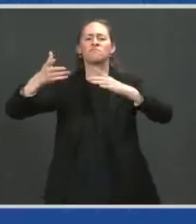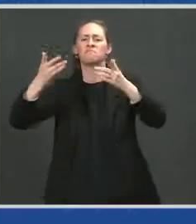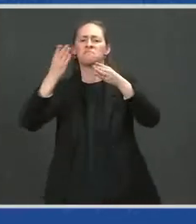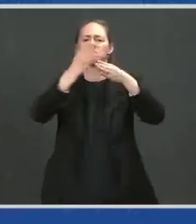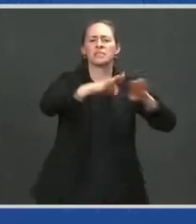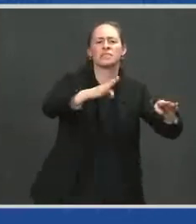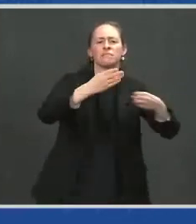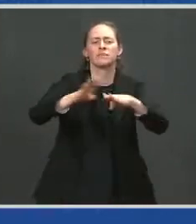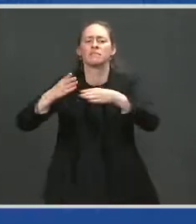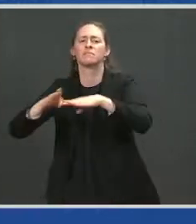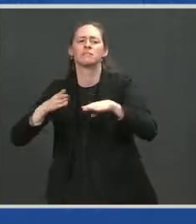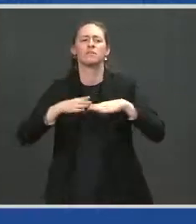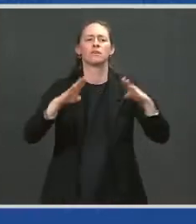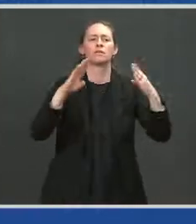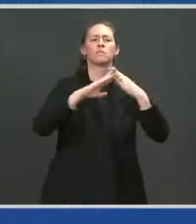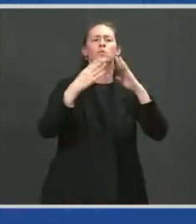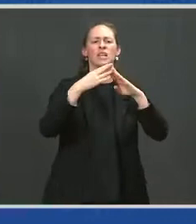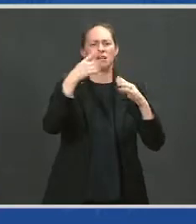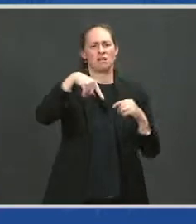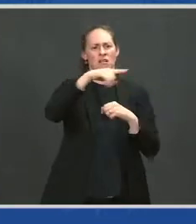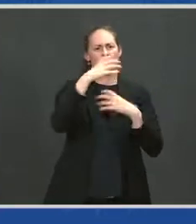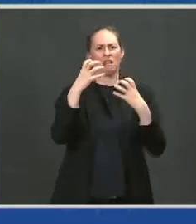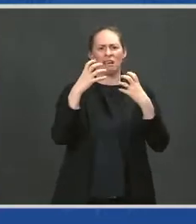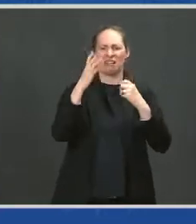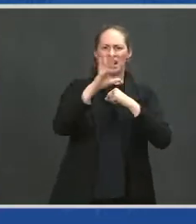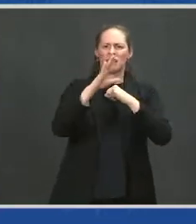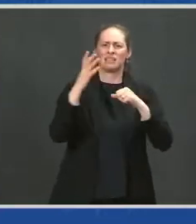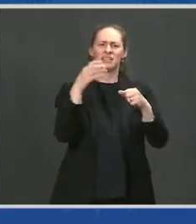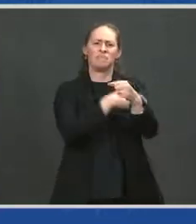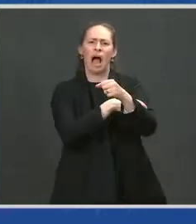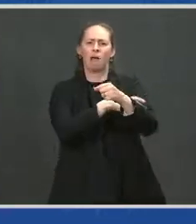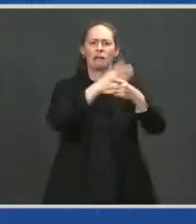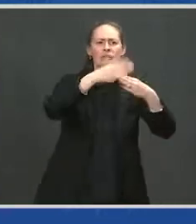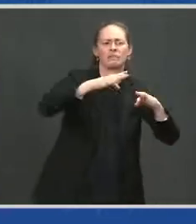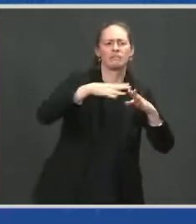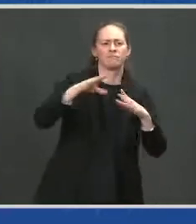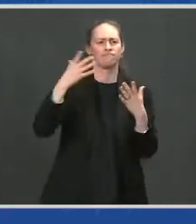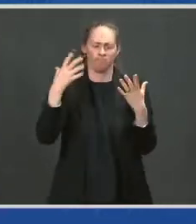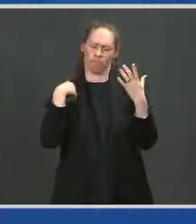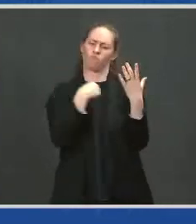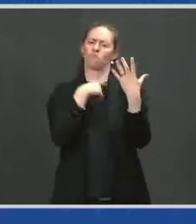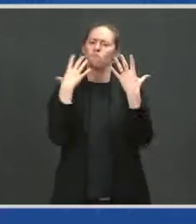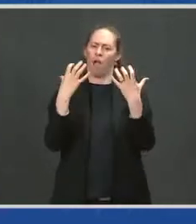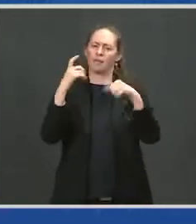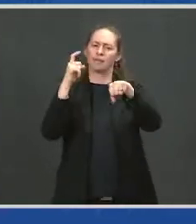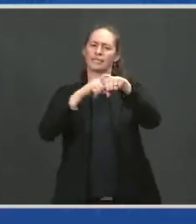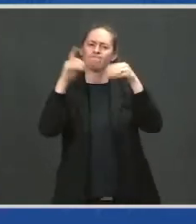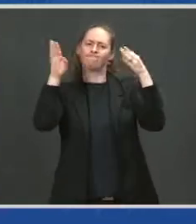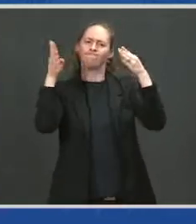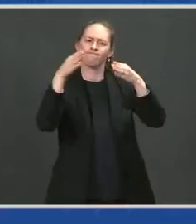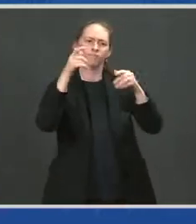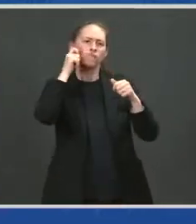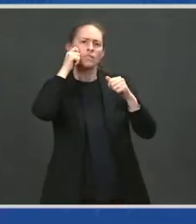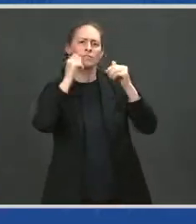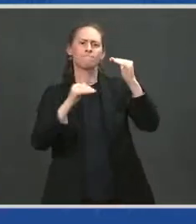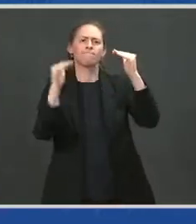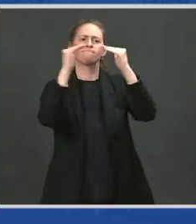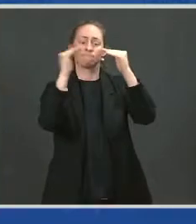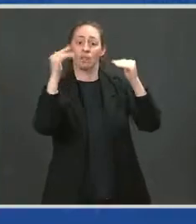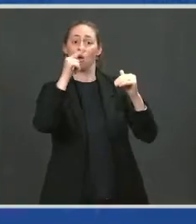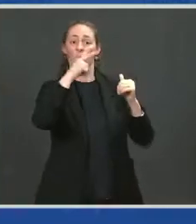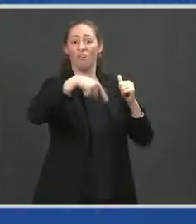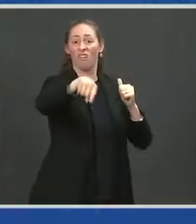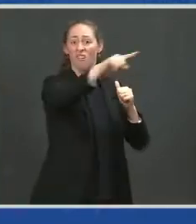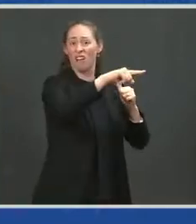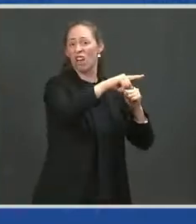in their power to stop this country's march toward racial justice. We can't let them succeed.